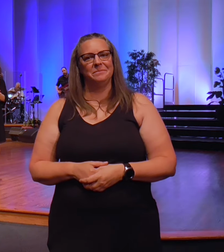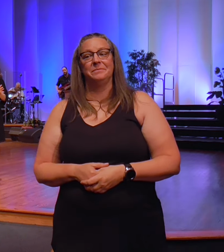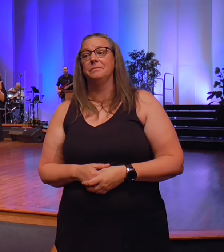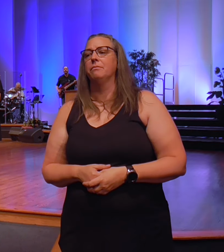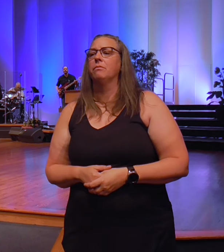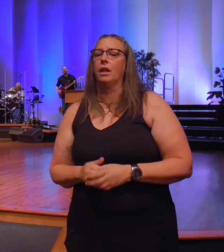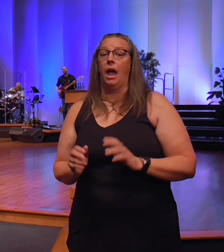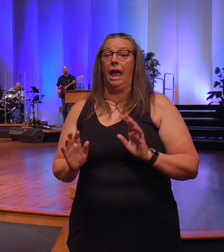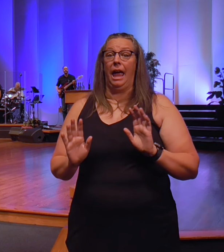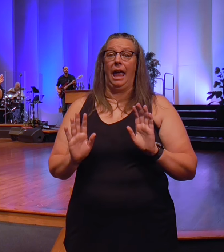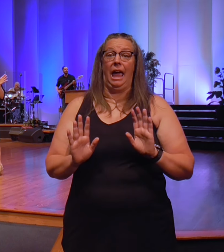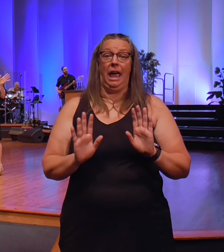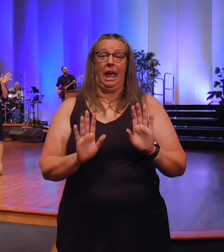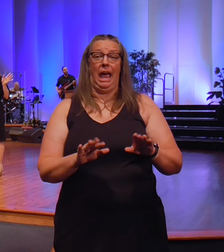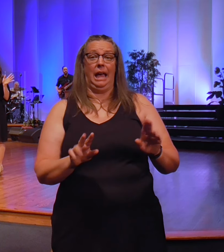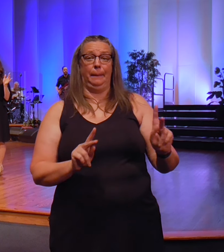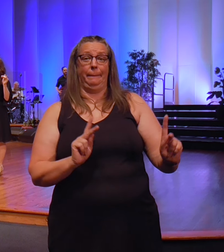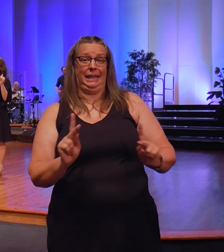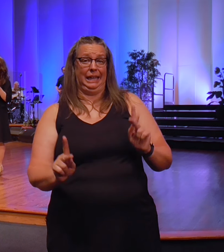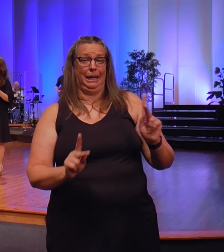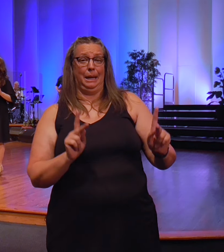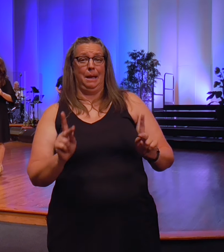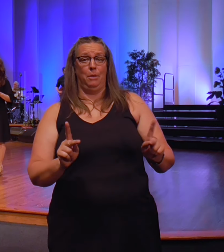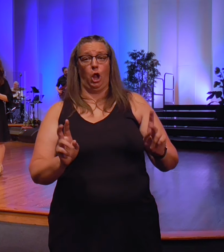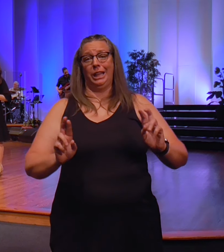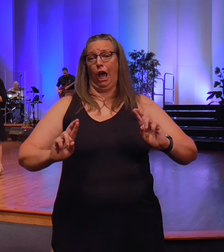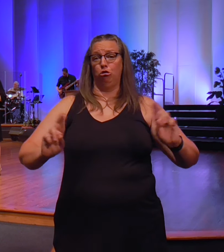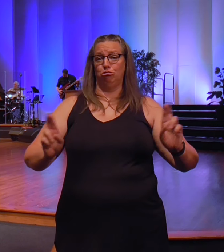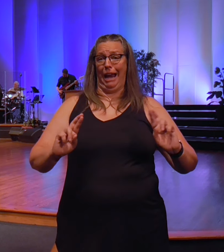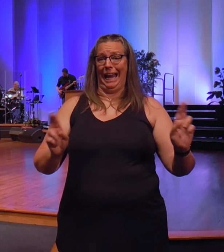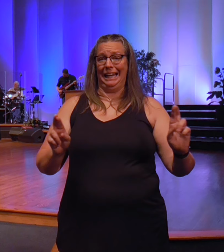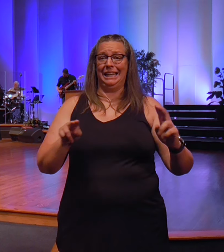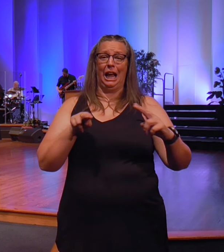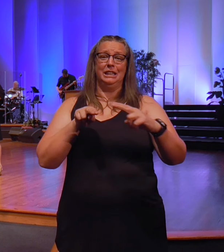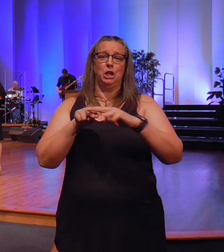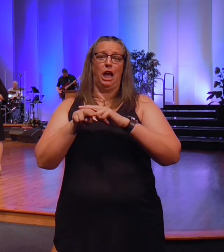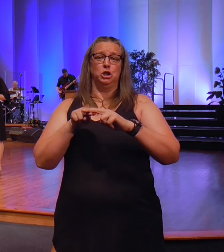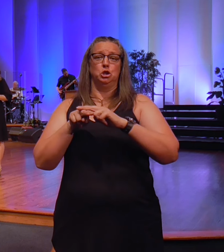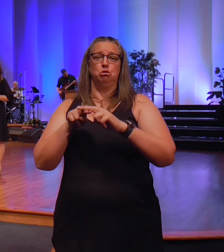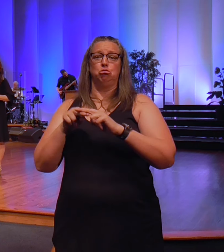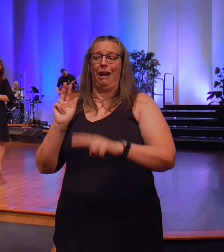yeah. People get ready, there's a train to